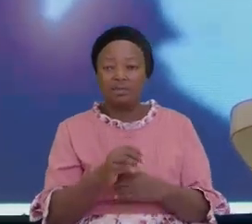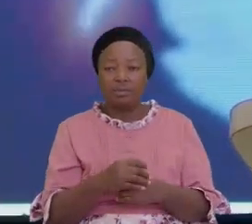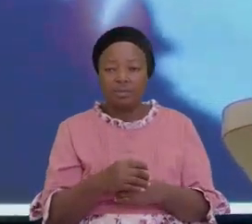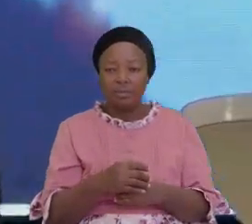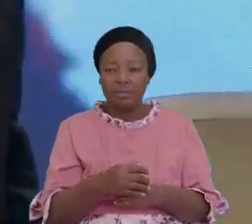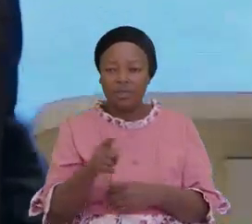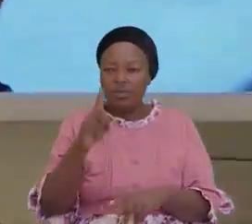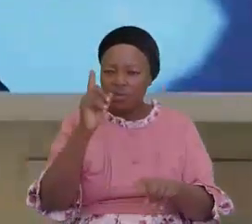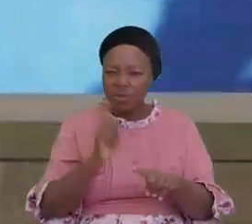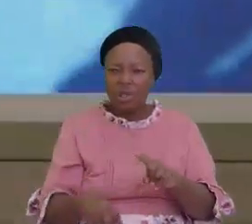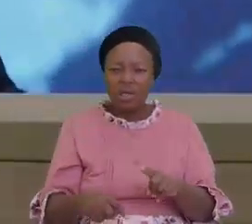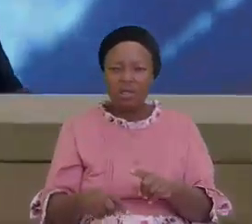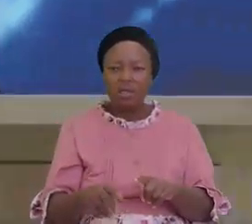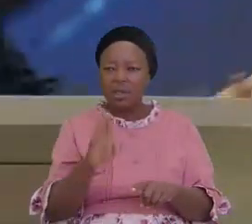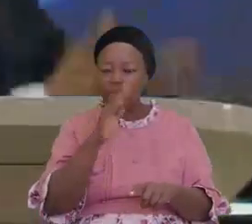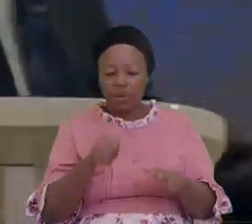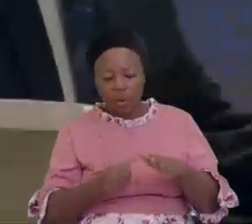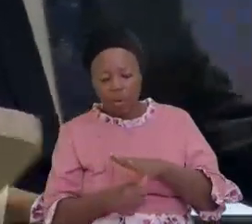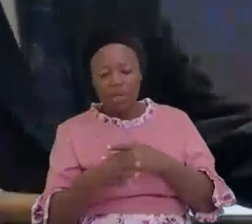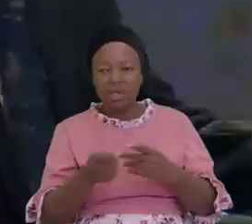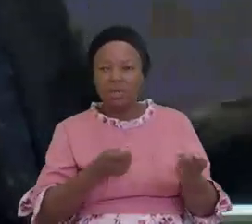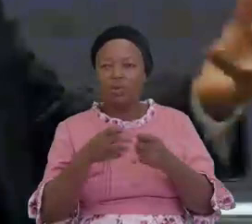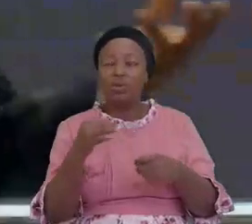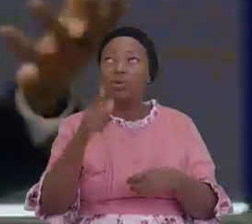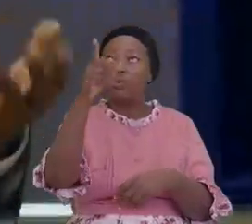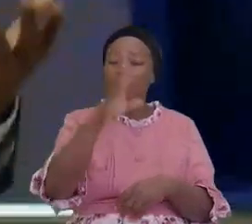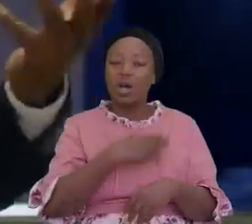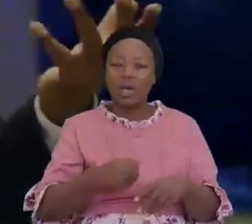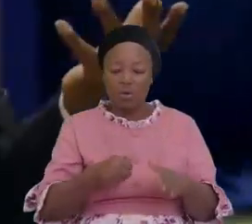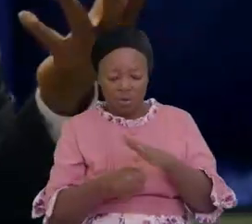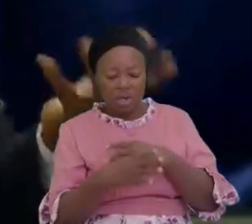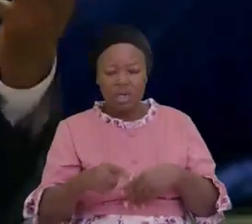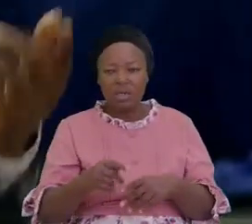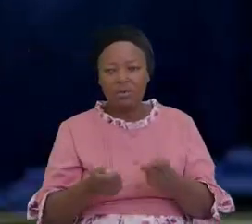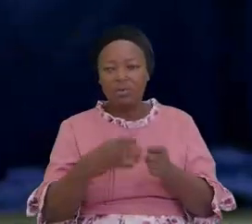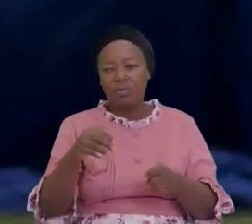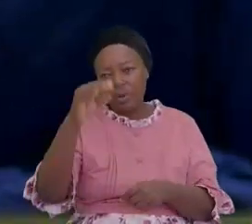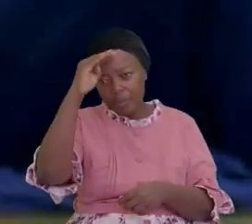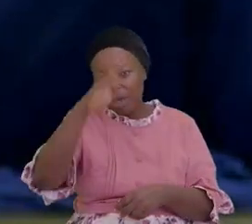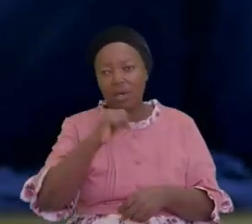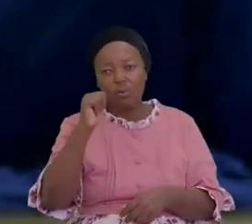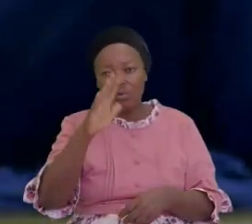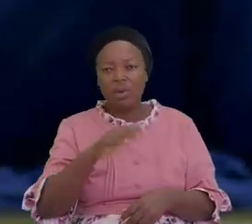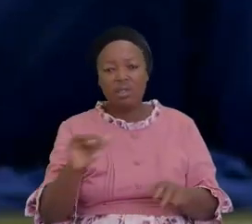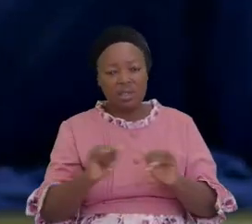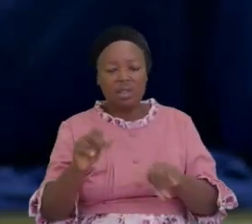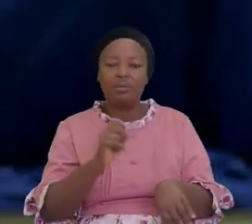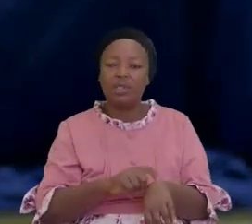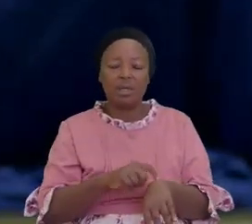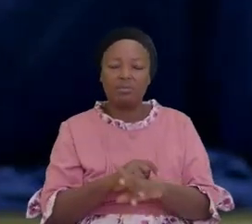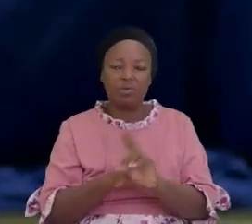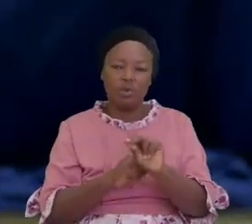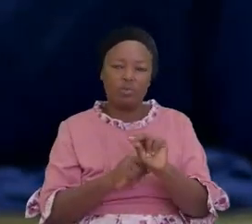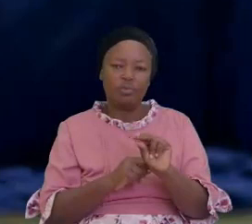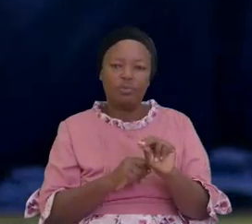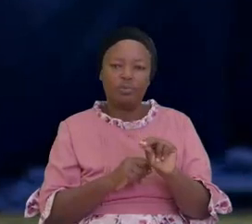You cannot be under the control of God and under the control of a man or of a woman at the same time.